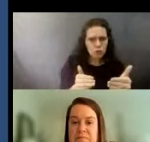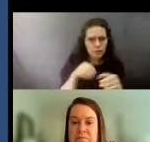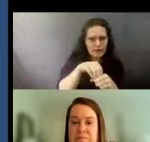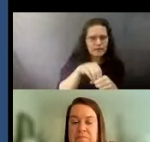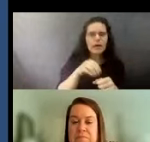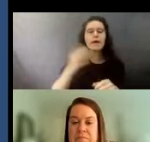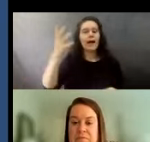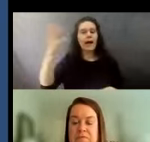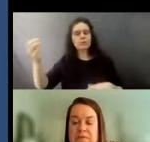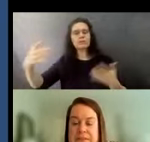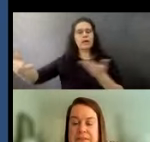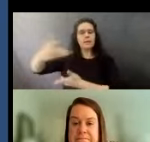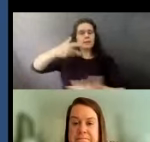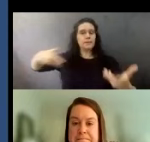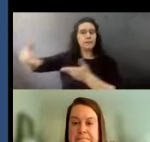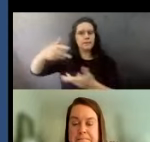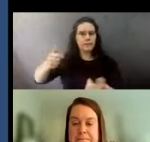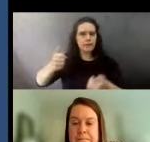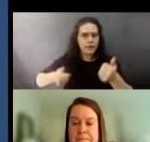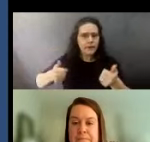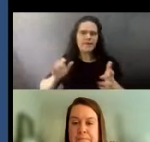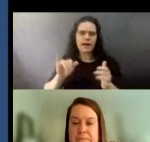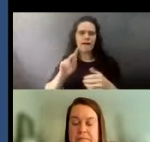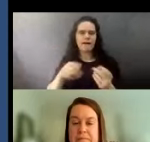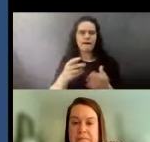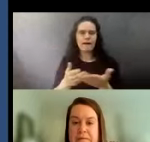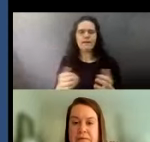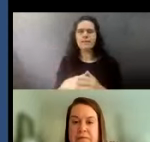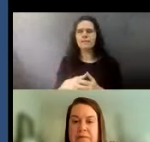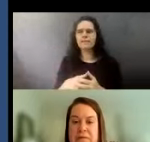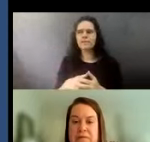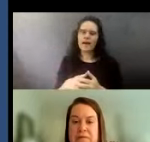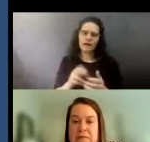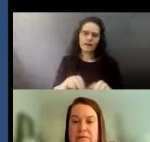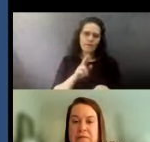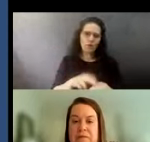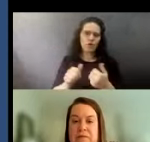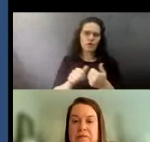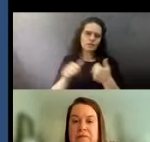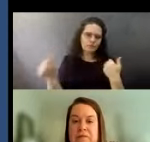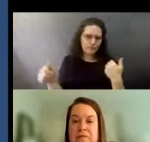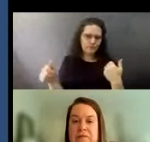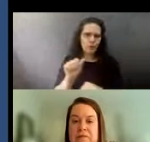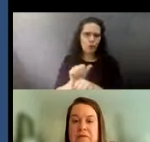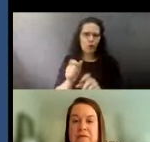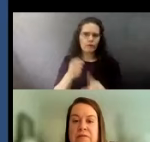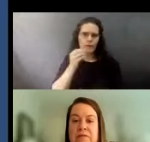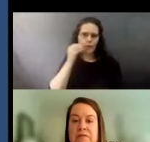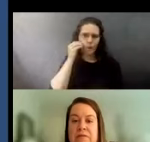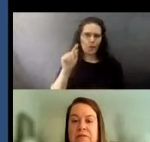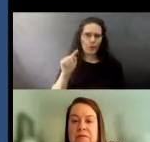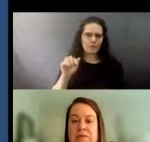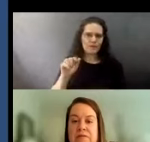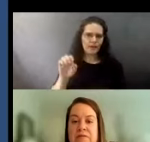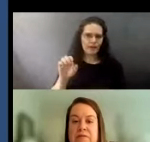be outside? And of course, telecommuting. And I also wanted to